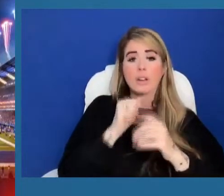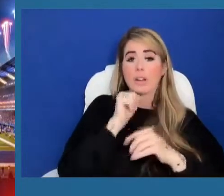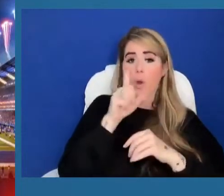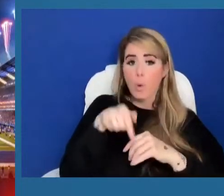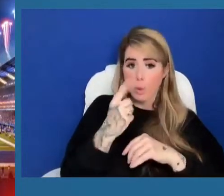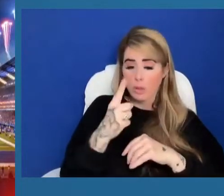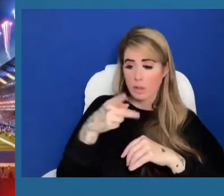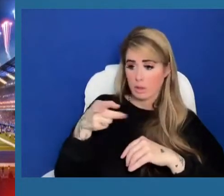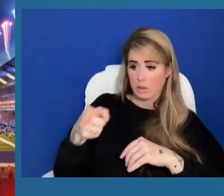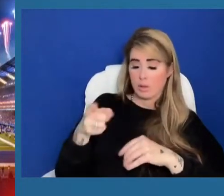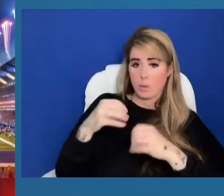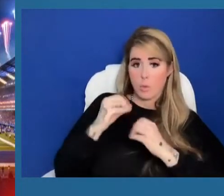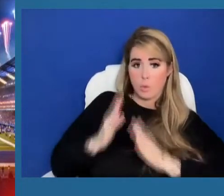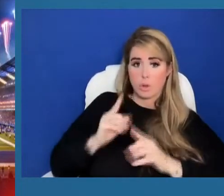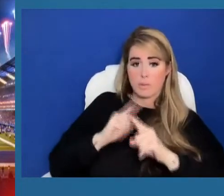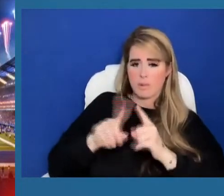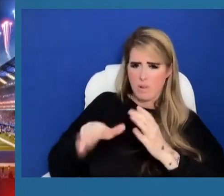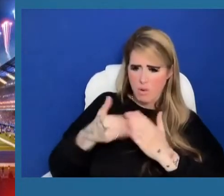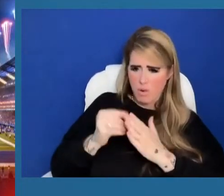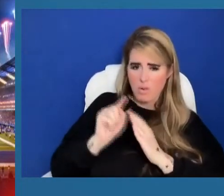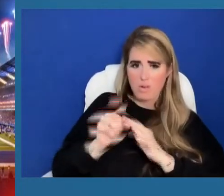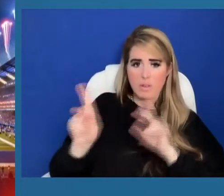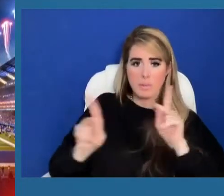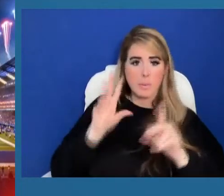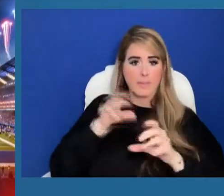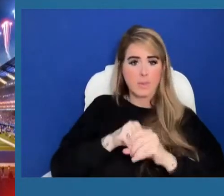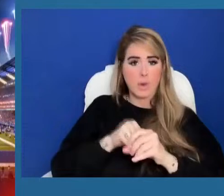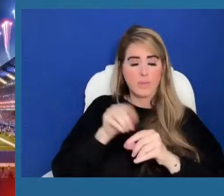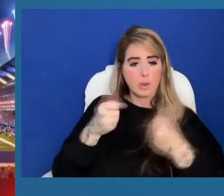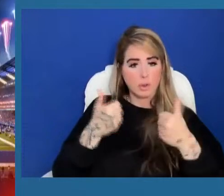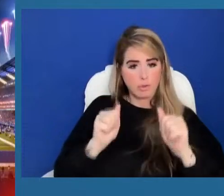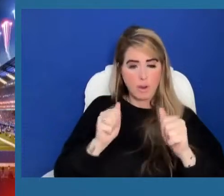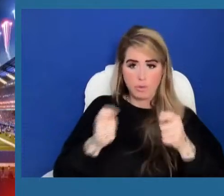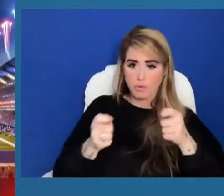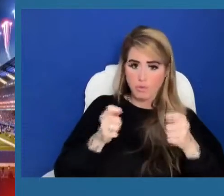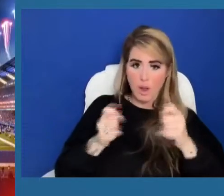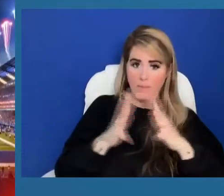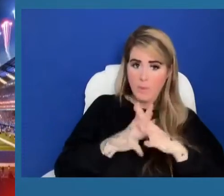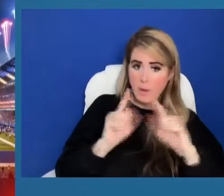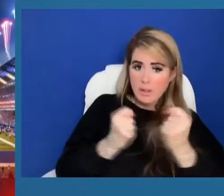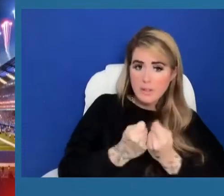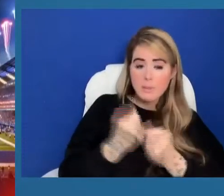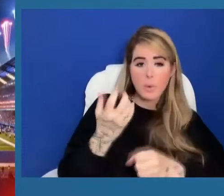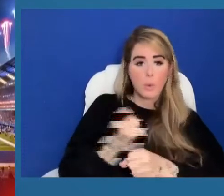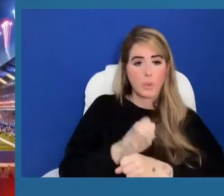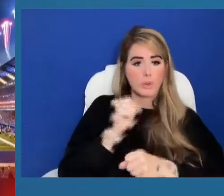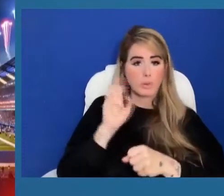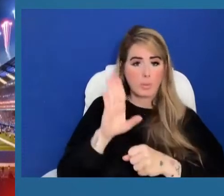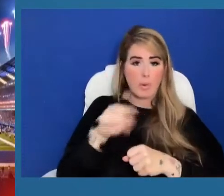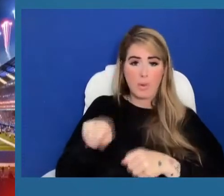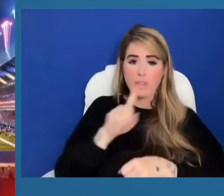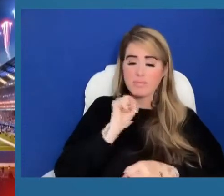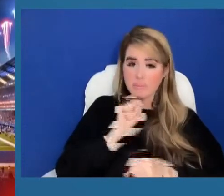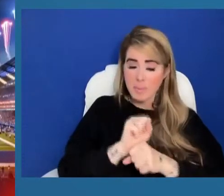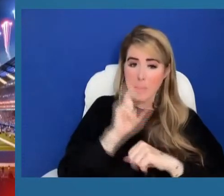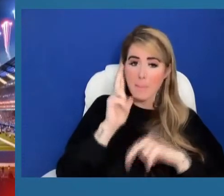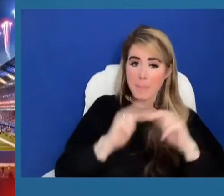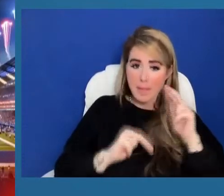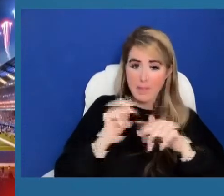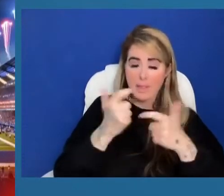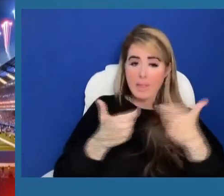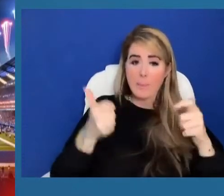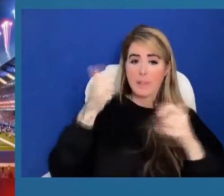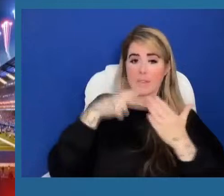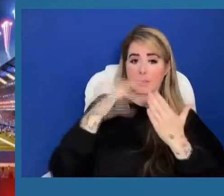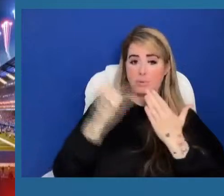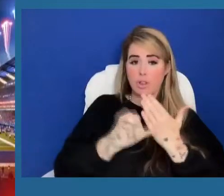but each and every one of the individuals. They're trying to run a football team, they're trying to win a Super Bowl, and they're building the biggest project in